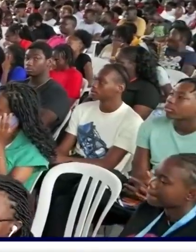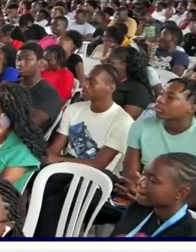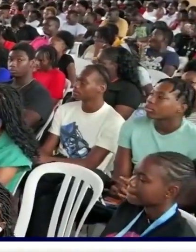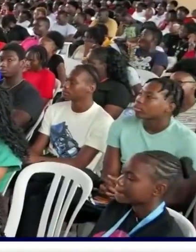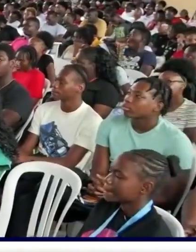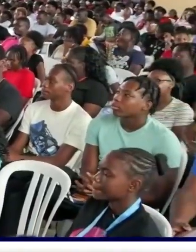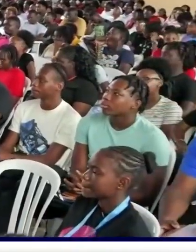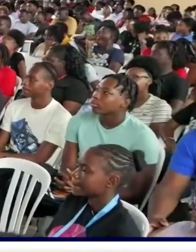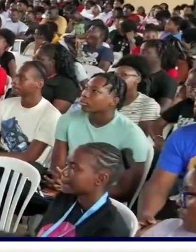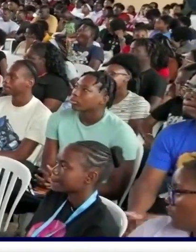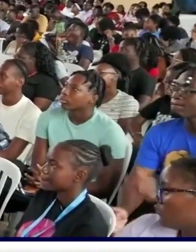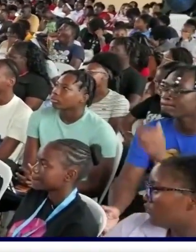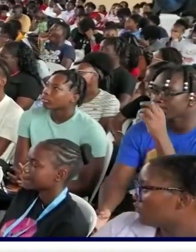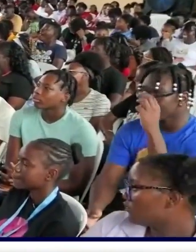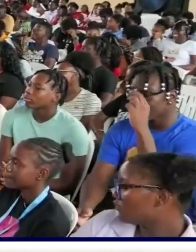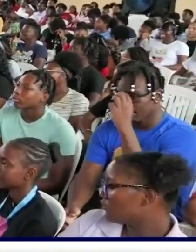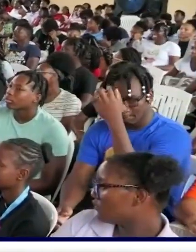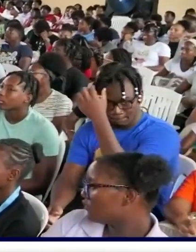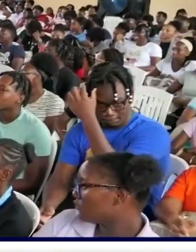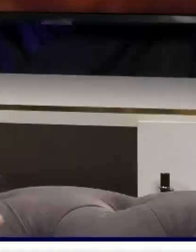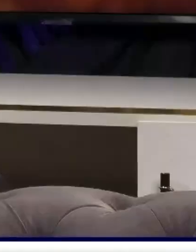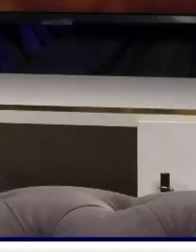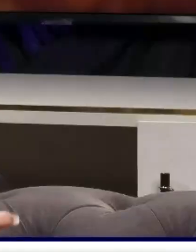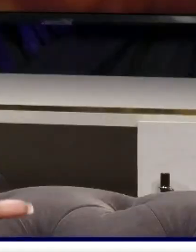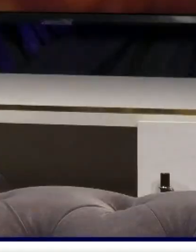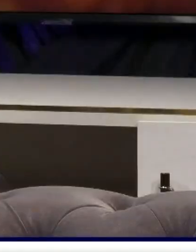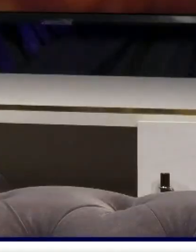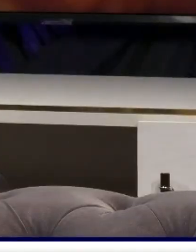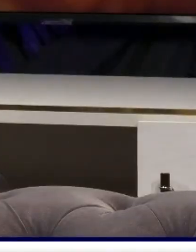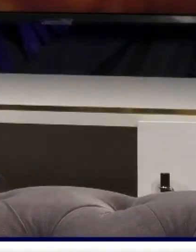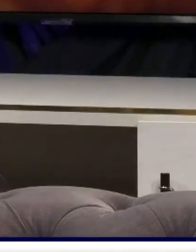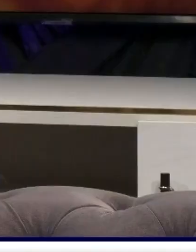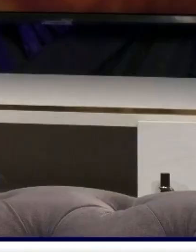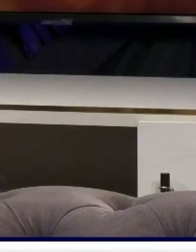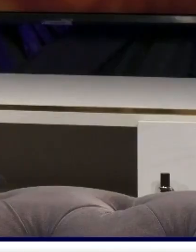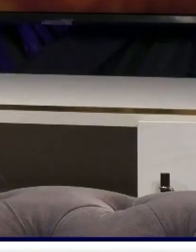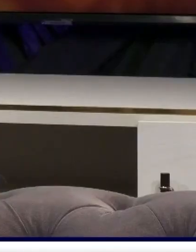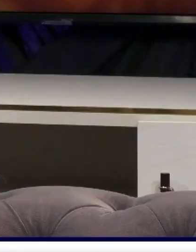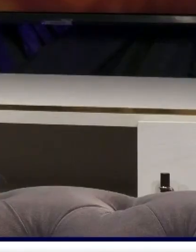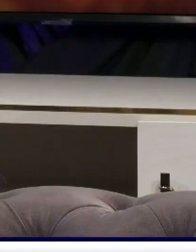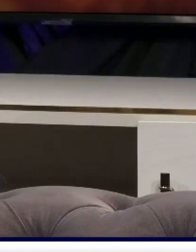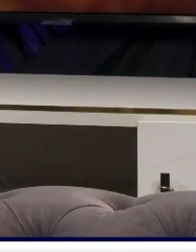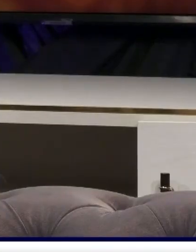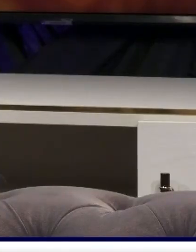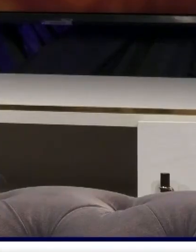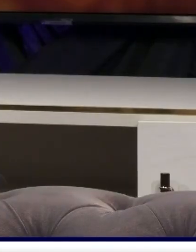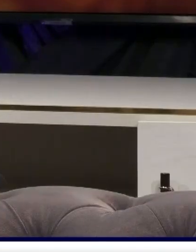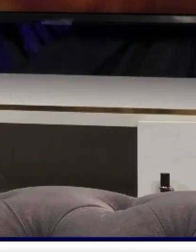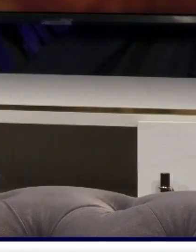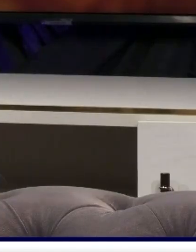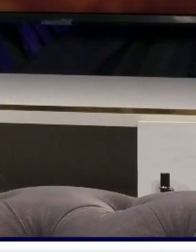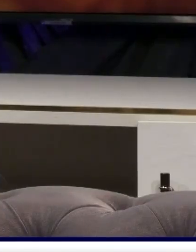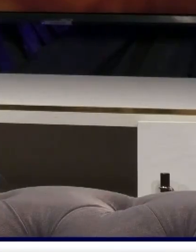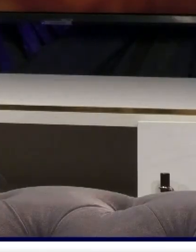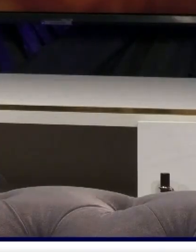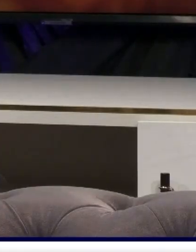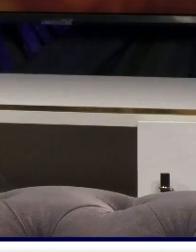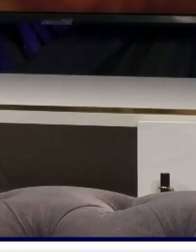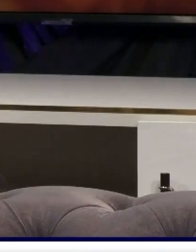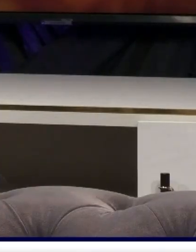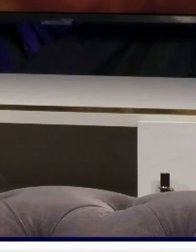welcomes its latest cohort of students. Barbadians urged to educate themselves on the prevalence of